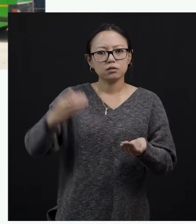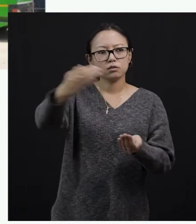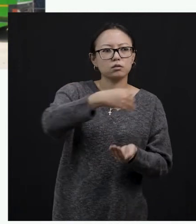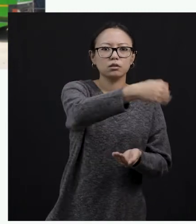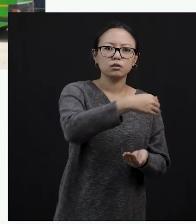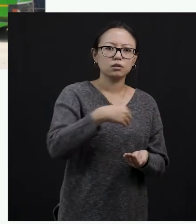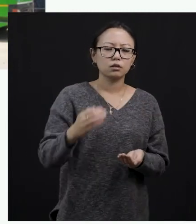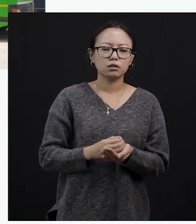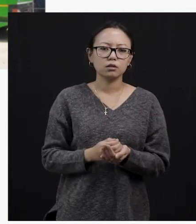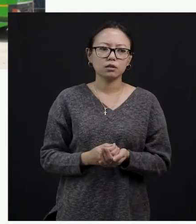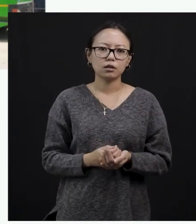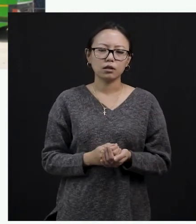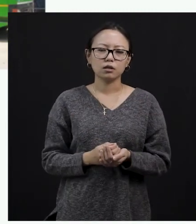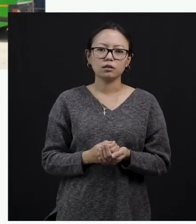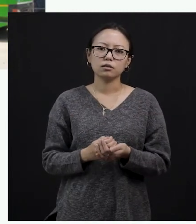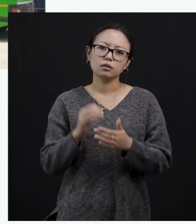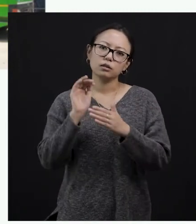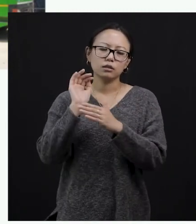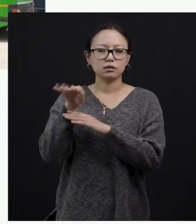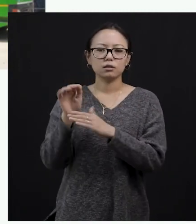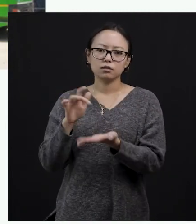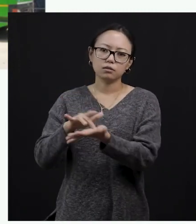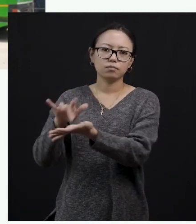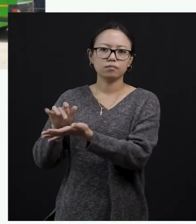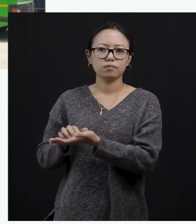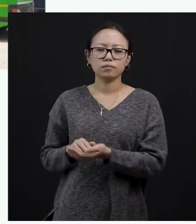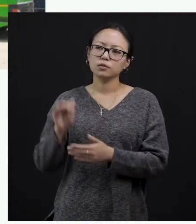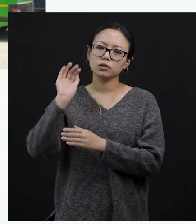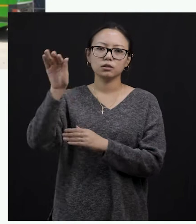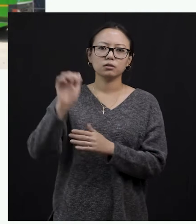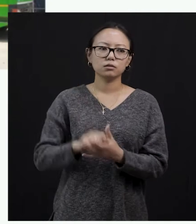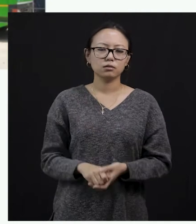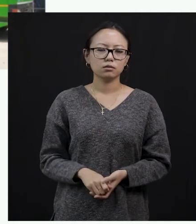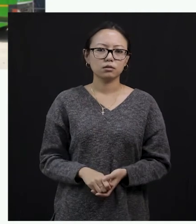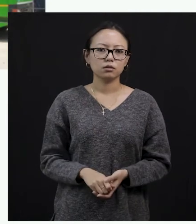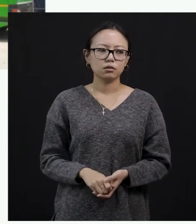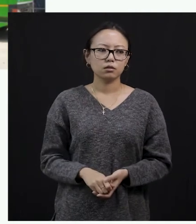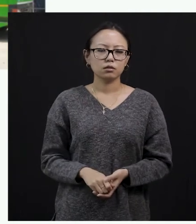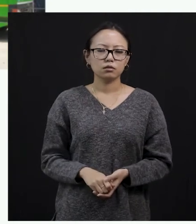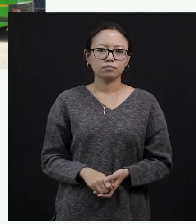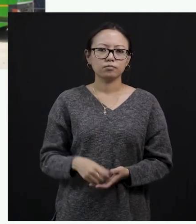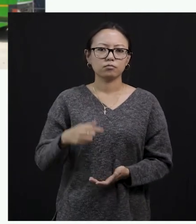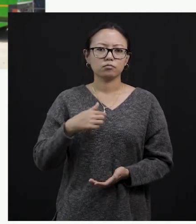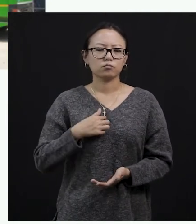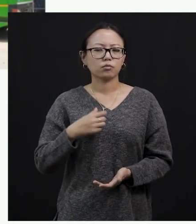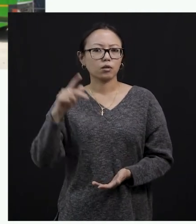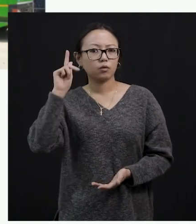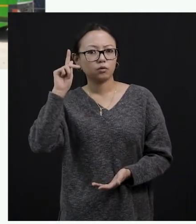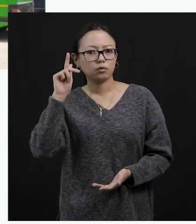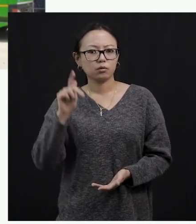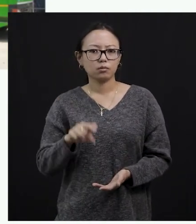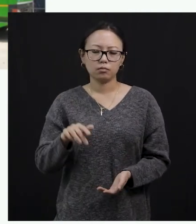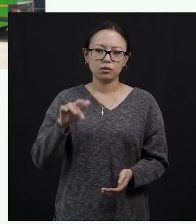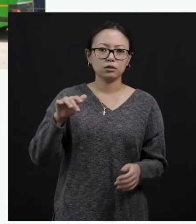the letters, because every time the letters are not from the same area, right? I'm staying in Kohima and you're staying